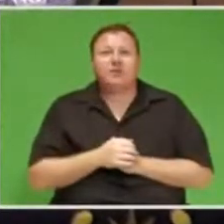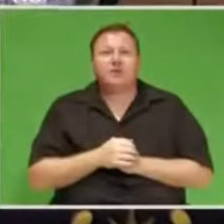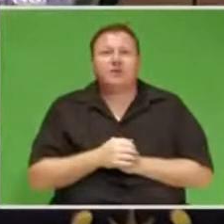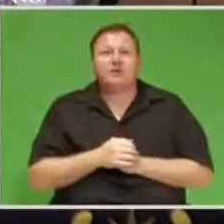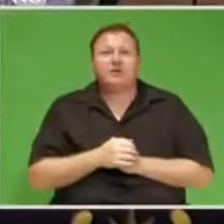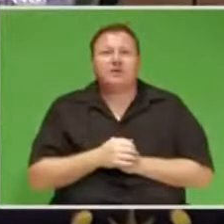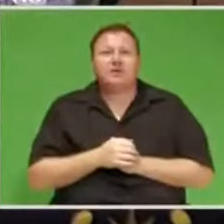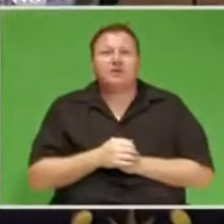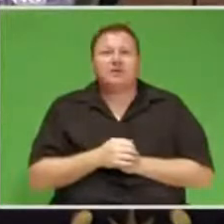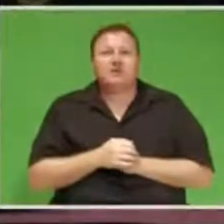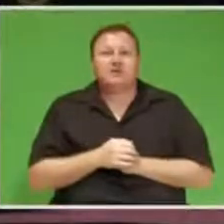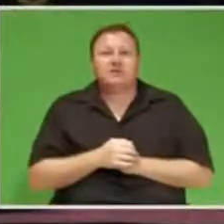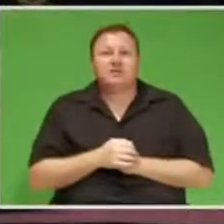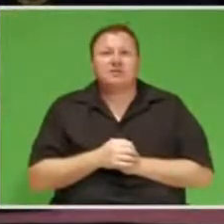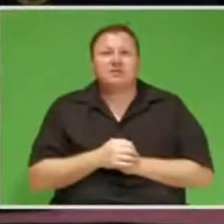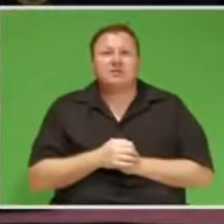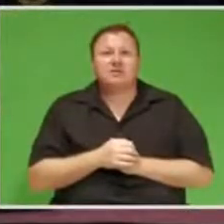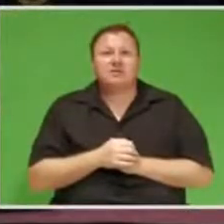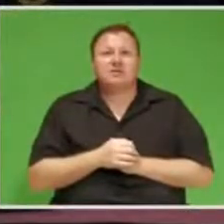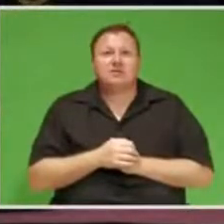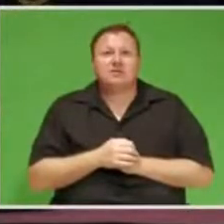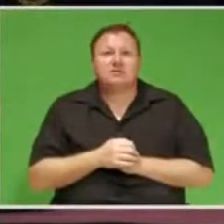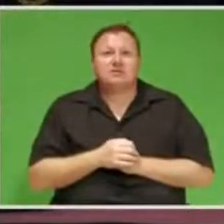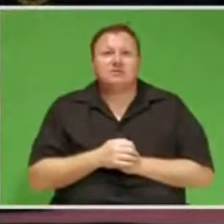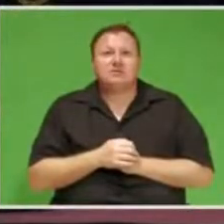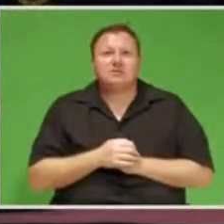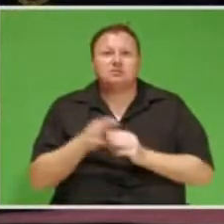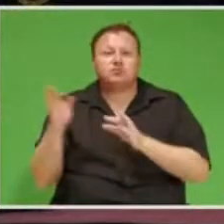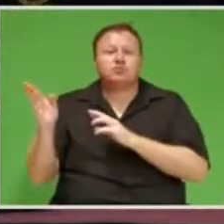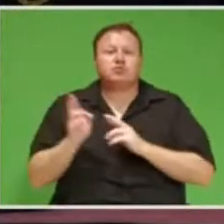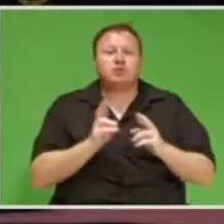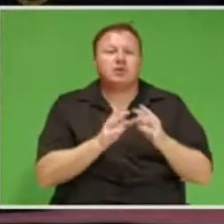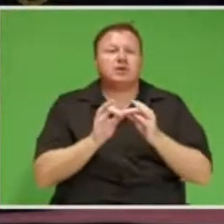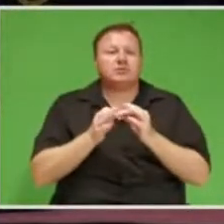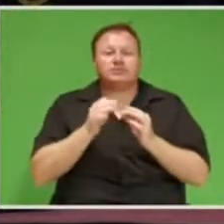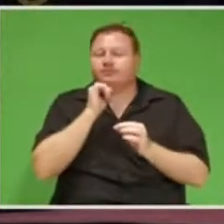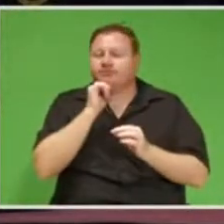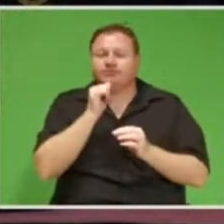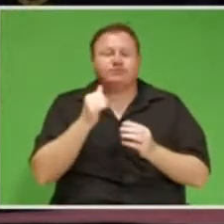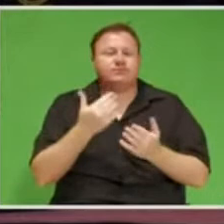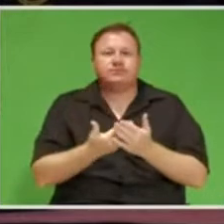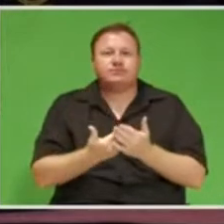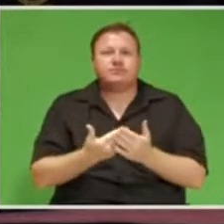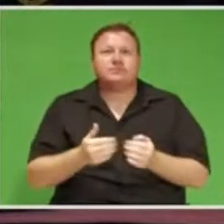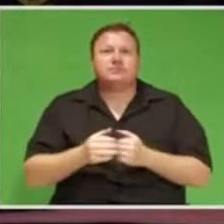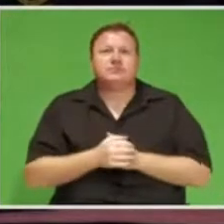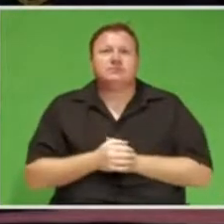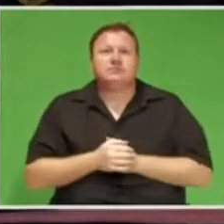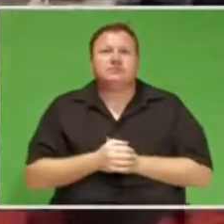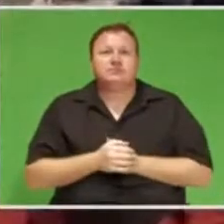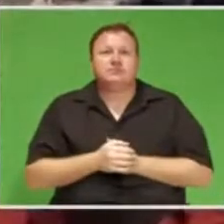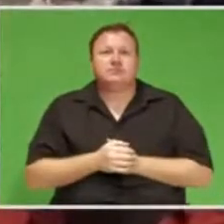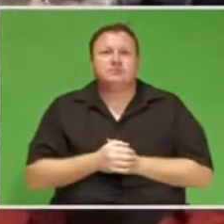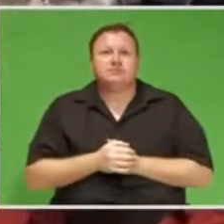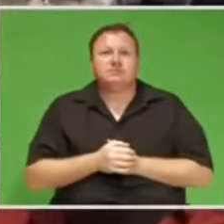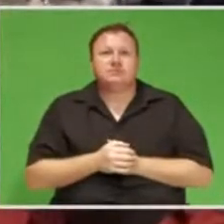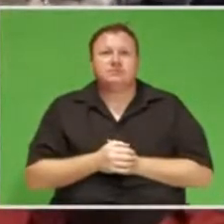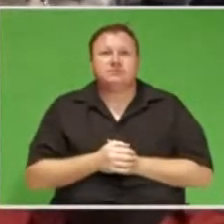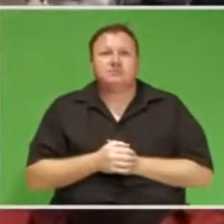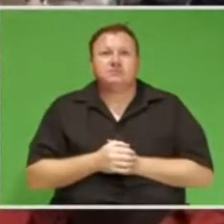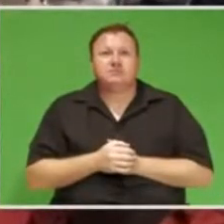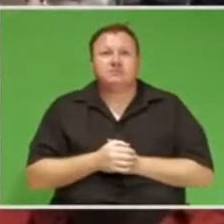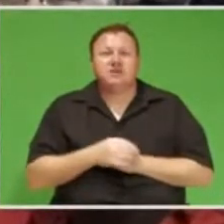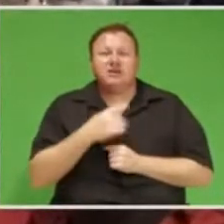Masibulele mama, bulele kakhulu. Sizawukhumbula ubana ngo-2021 sabizwa ngupresident kule